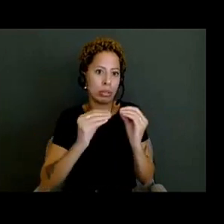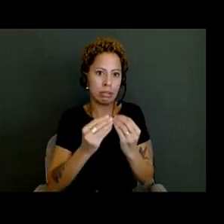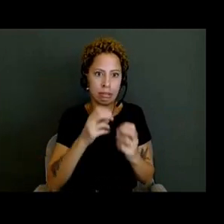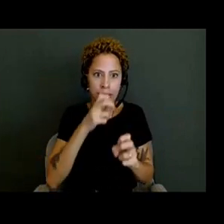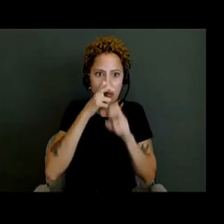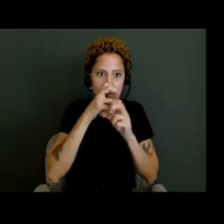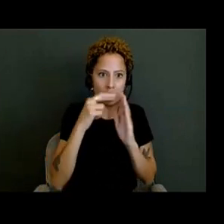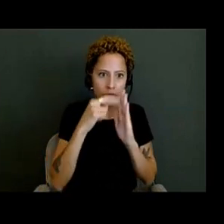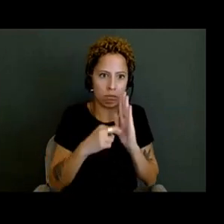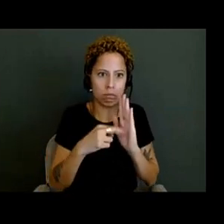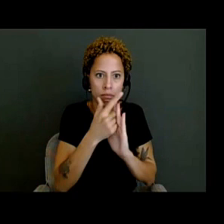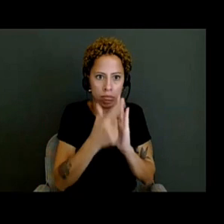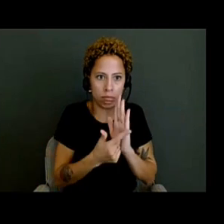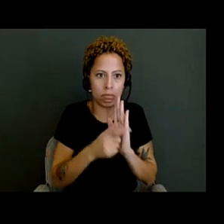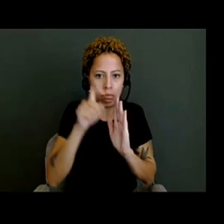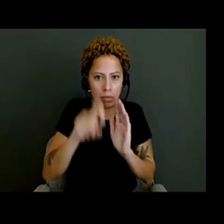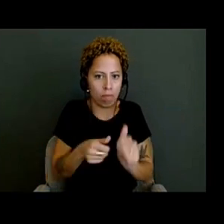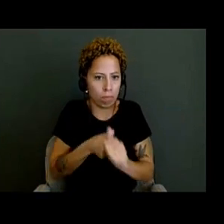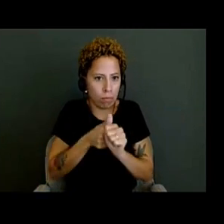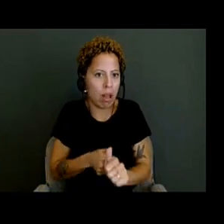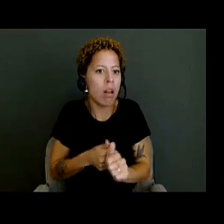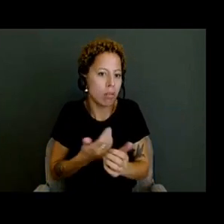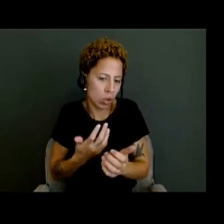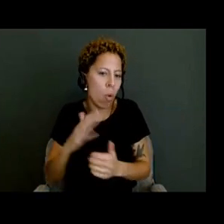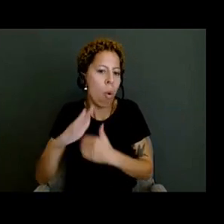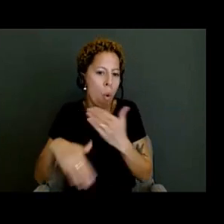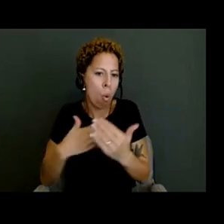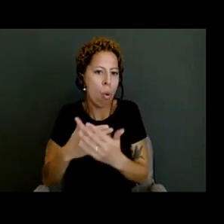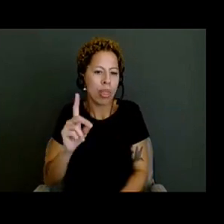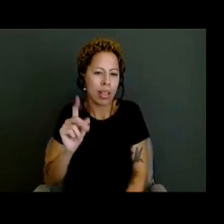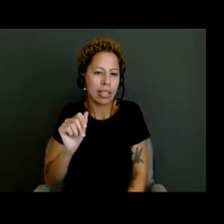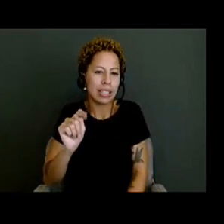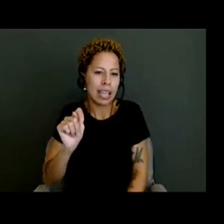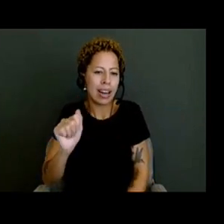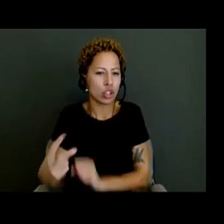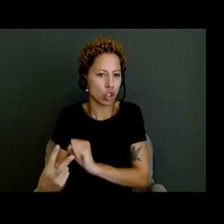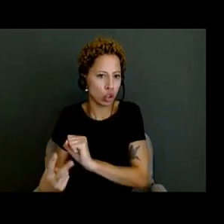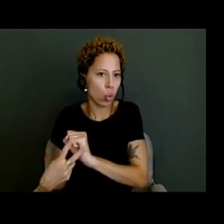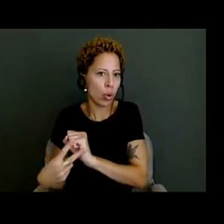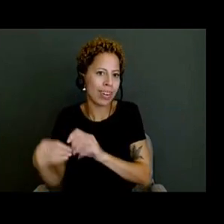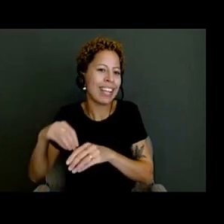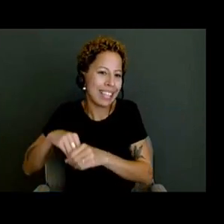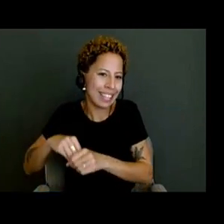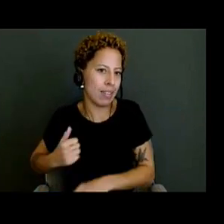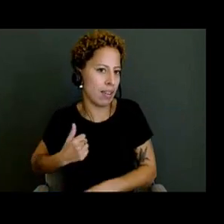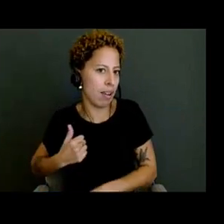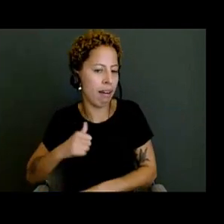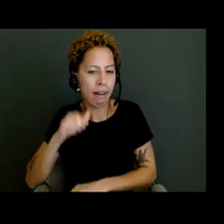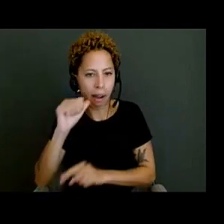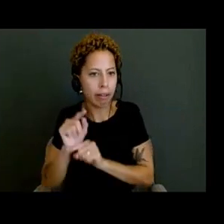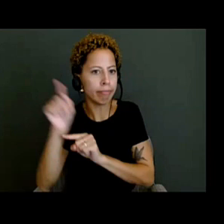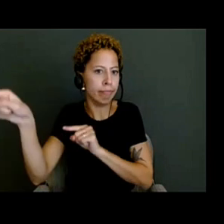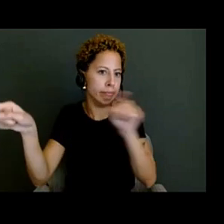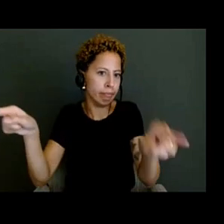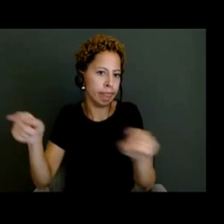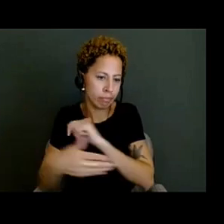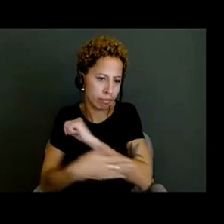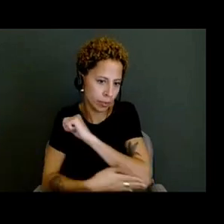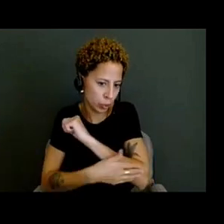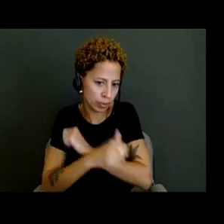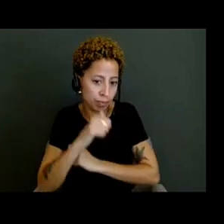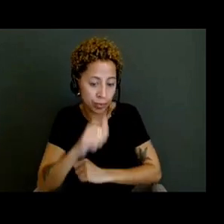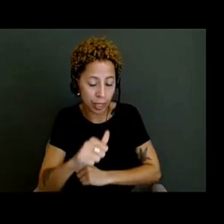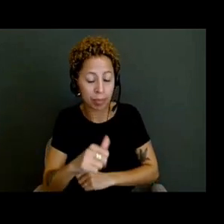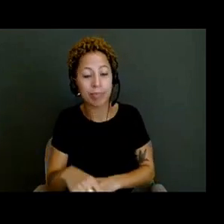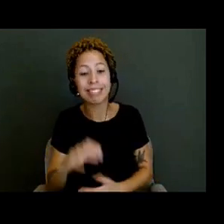So just so you know, it's there. Okay. Perfect. So don't forget to do our feedback form, and thank you for